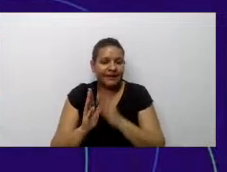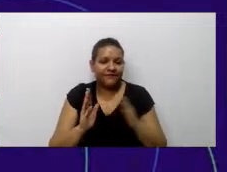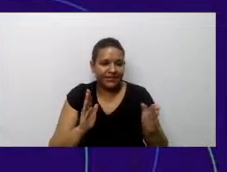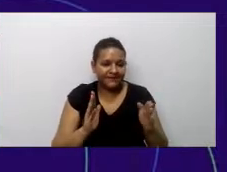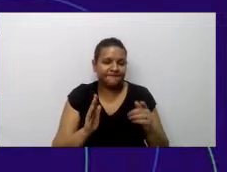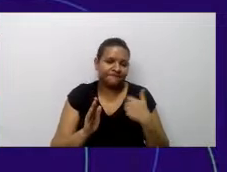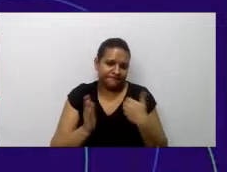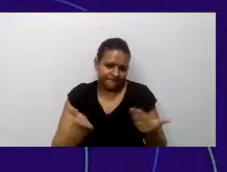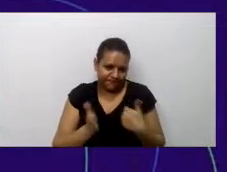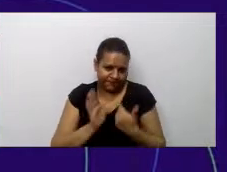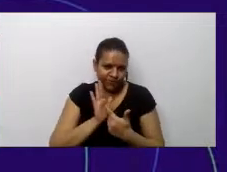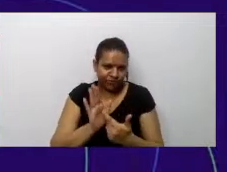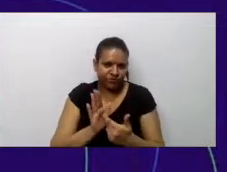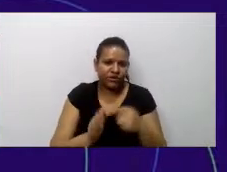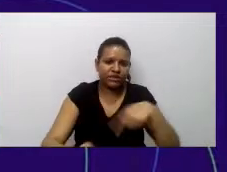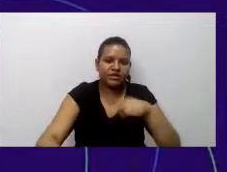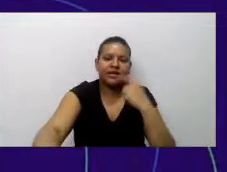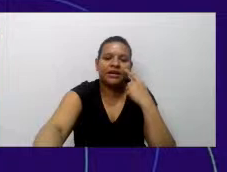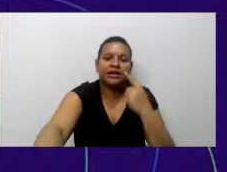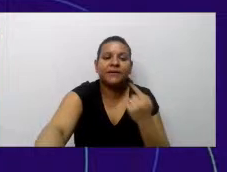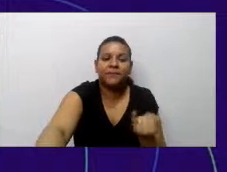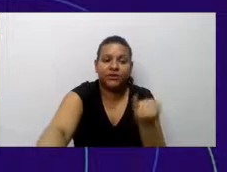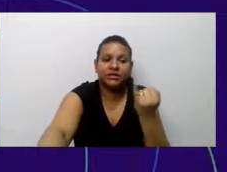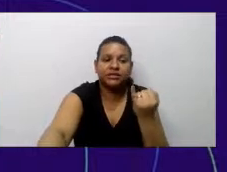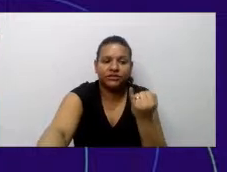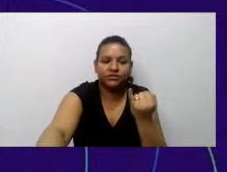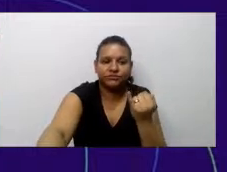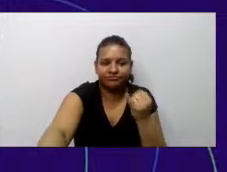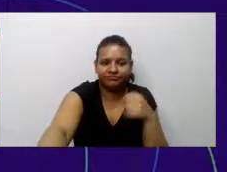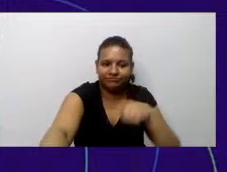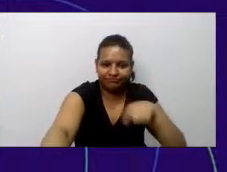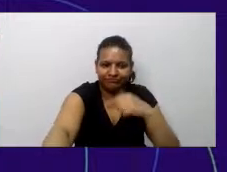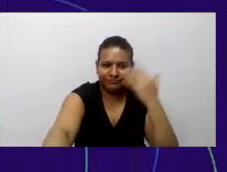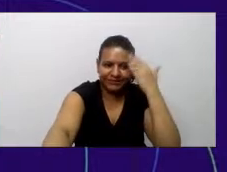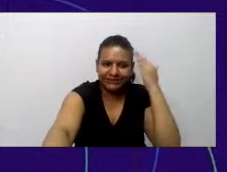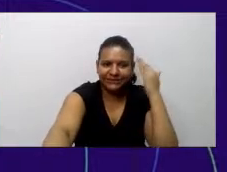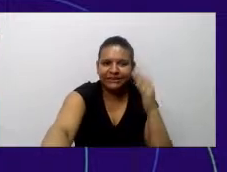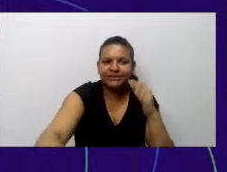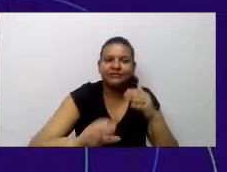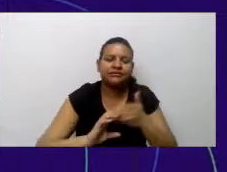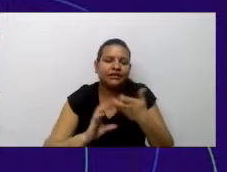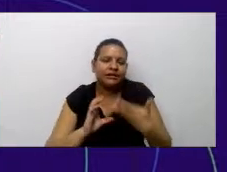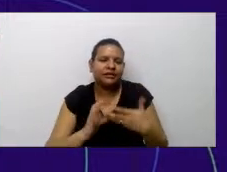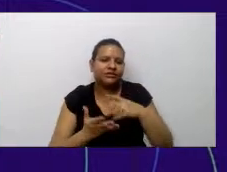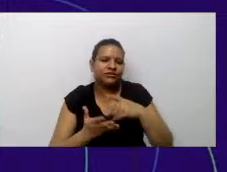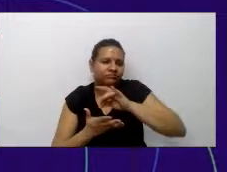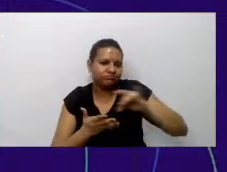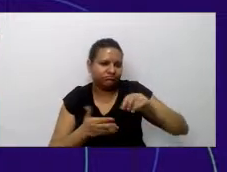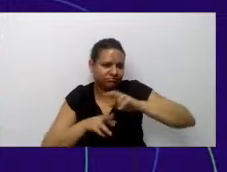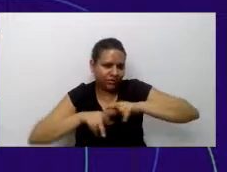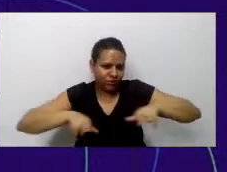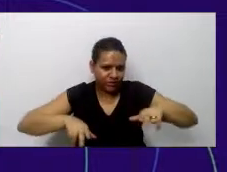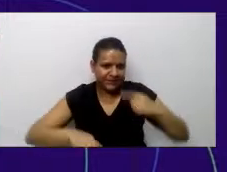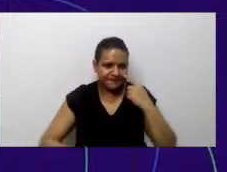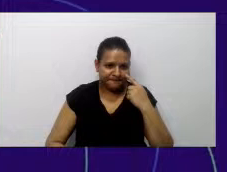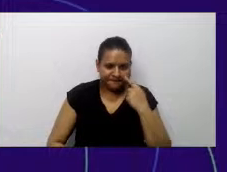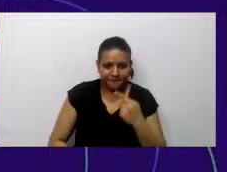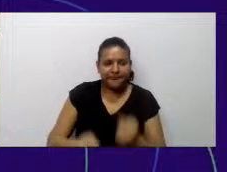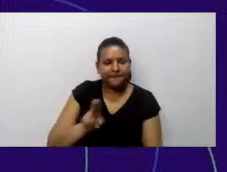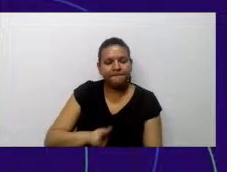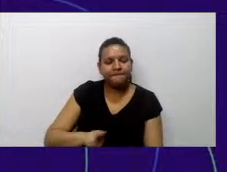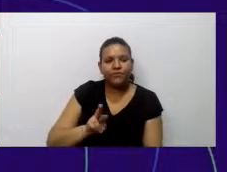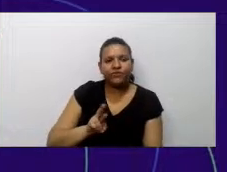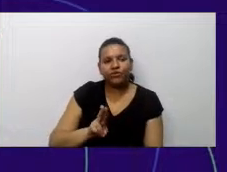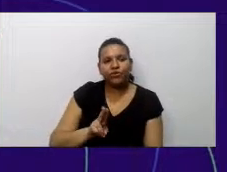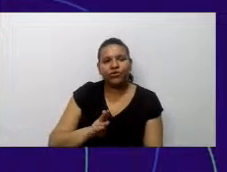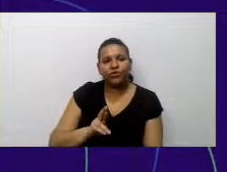very important to understand some of the characteristics. So rubrics are used to assess performance,